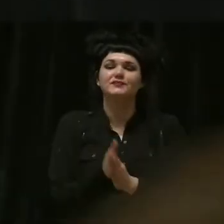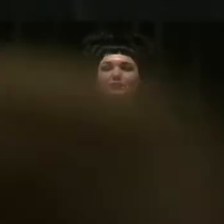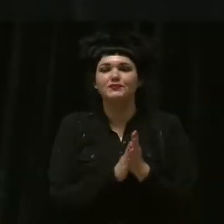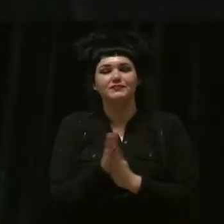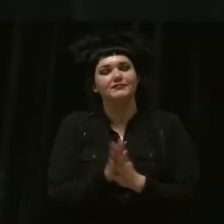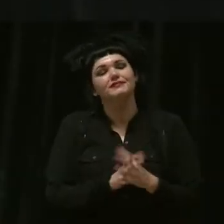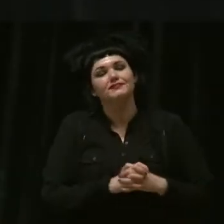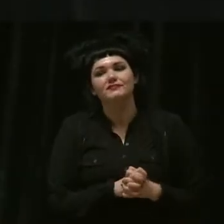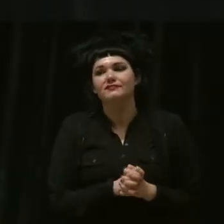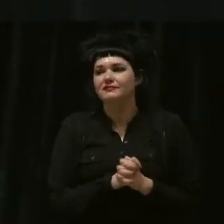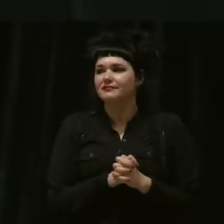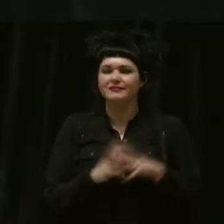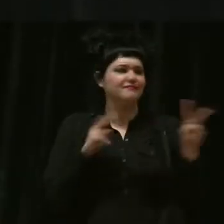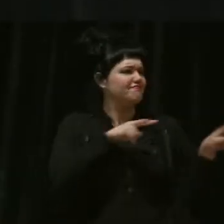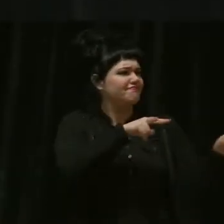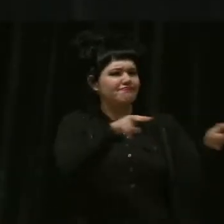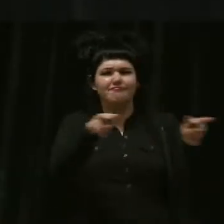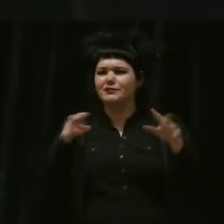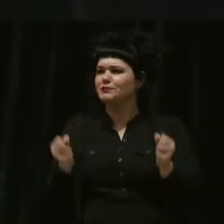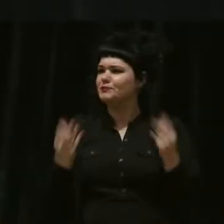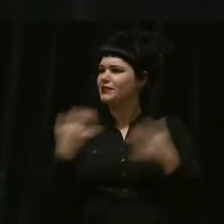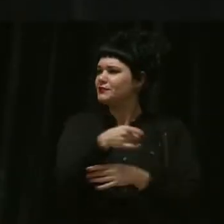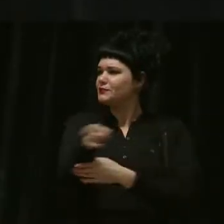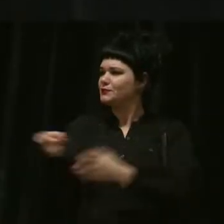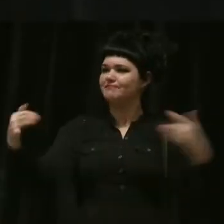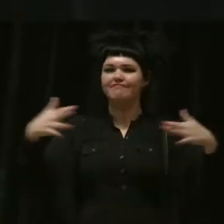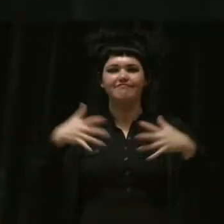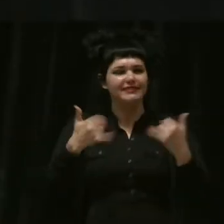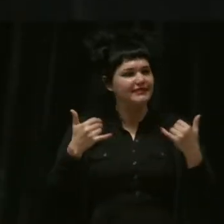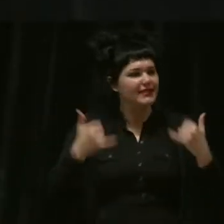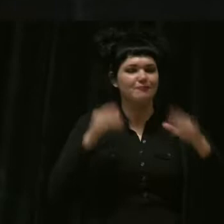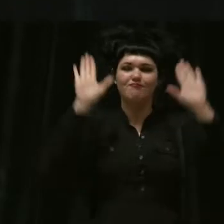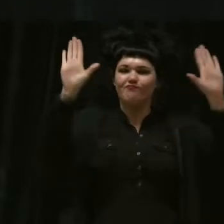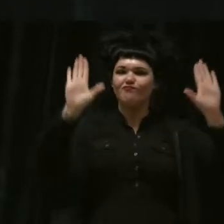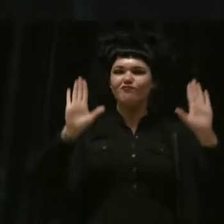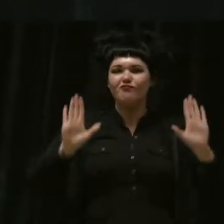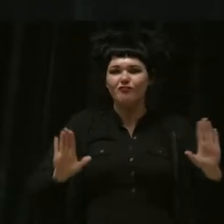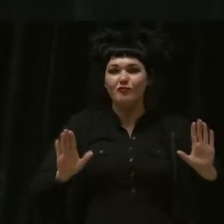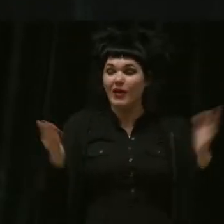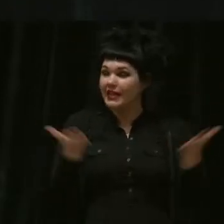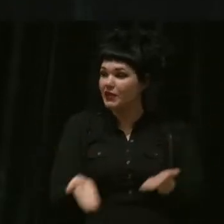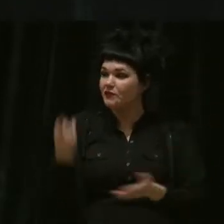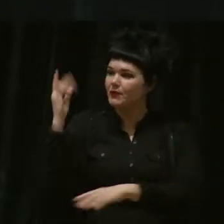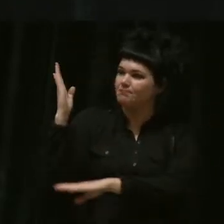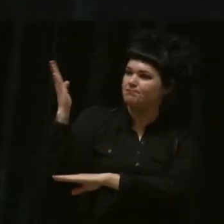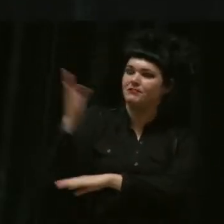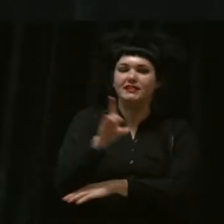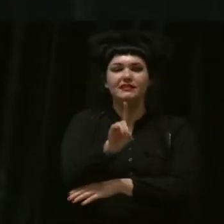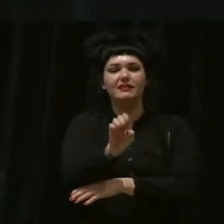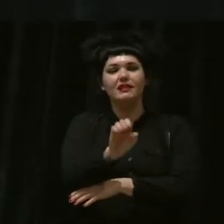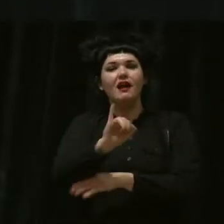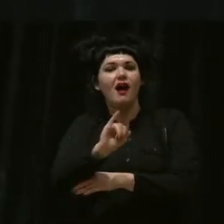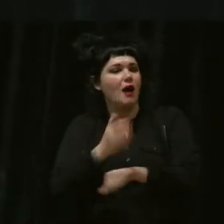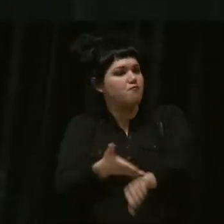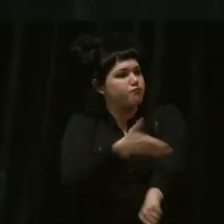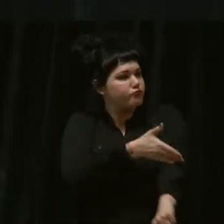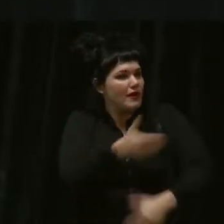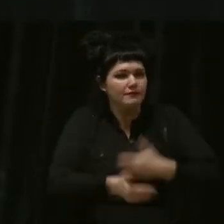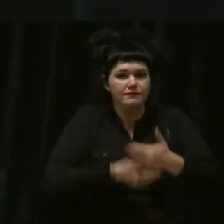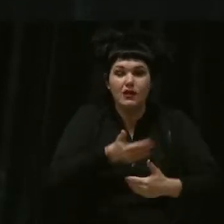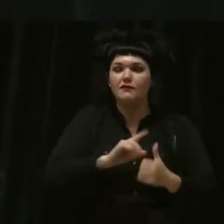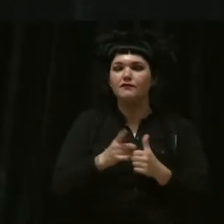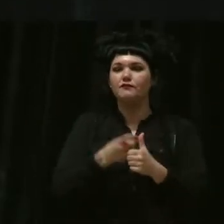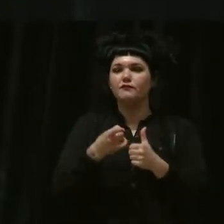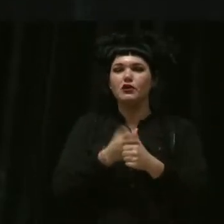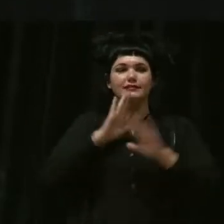It is wonderful to see so many of you out today to hear about our DEI progress. And first, I'd like to introduce